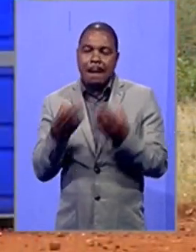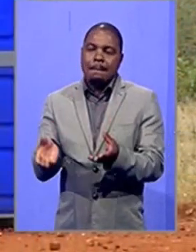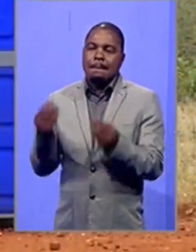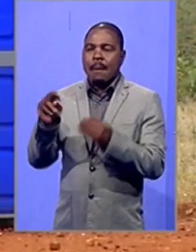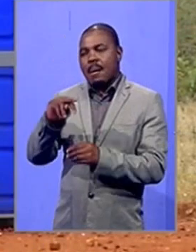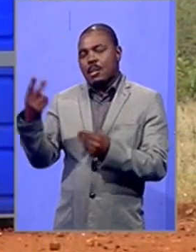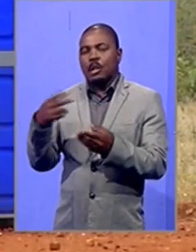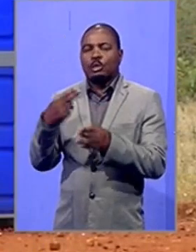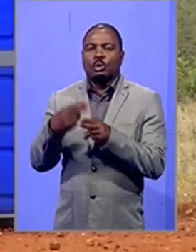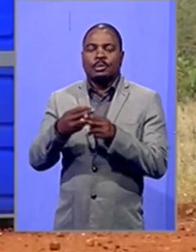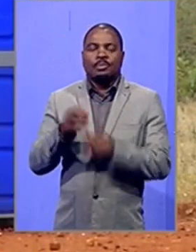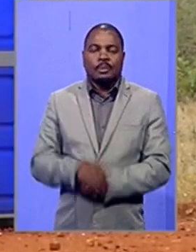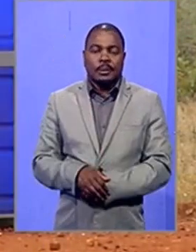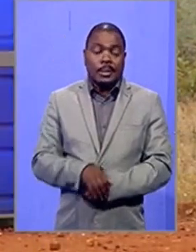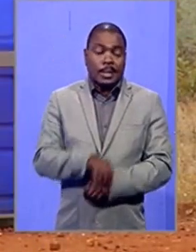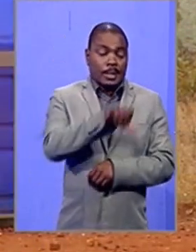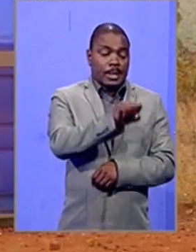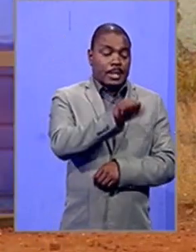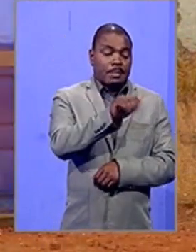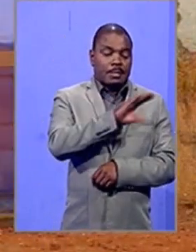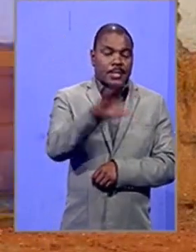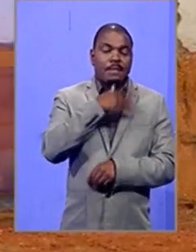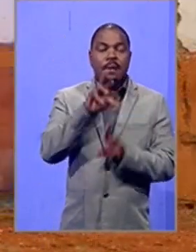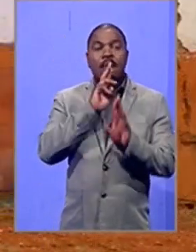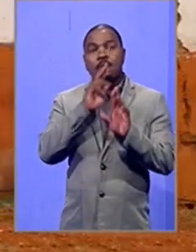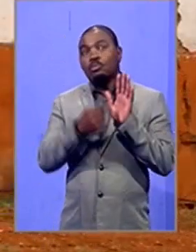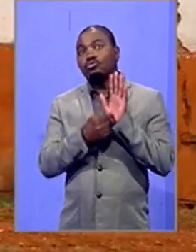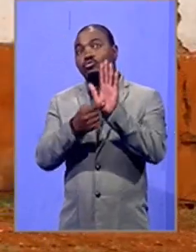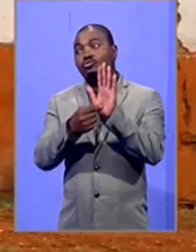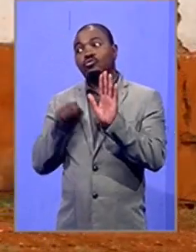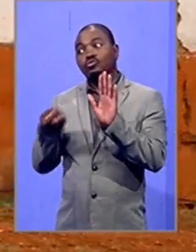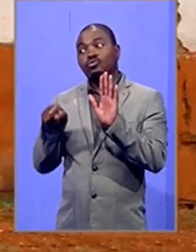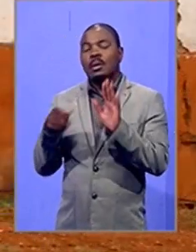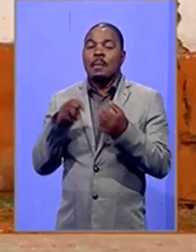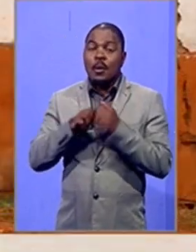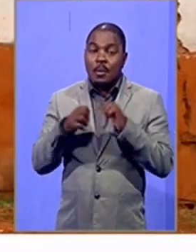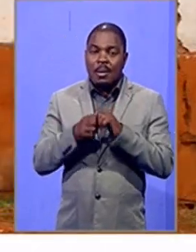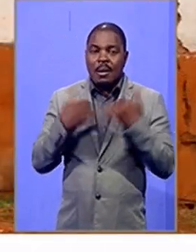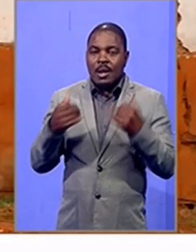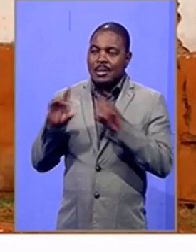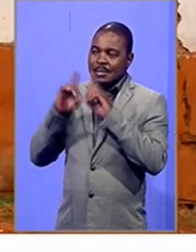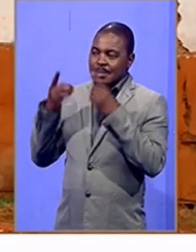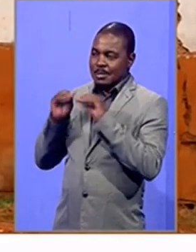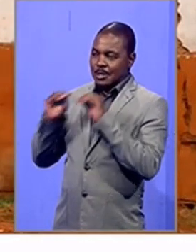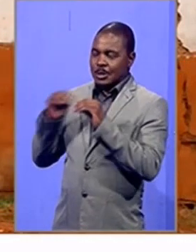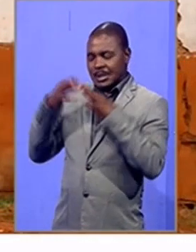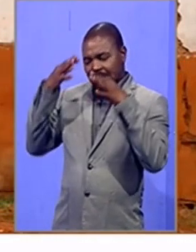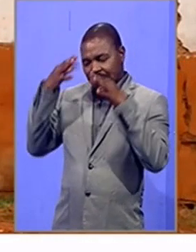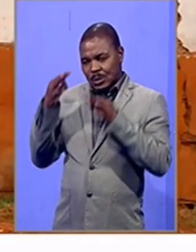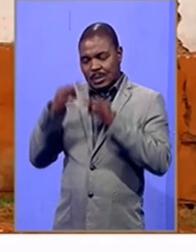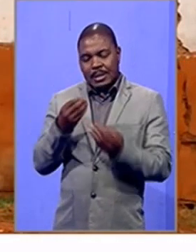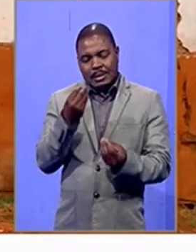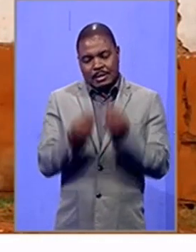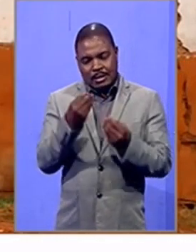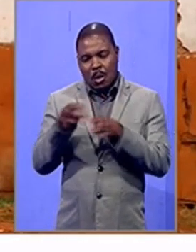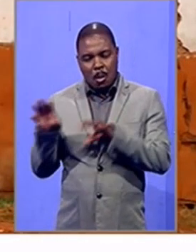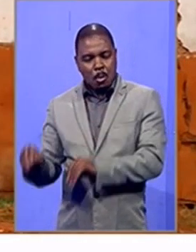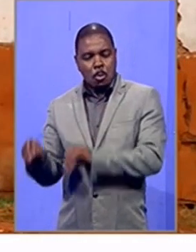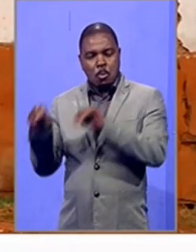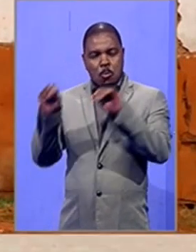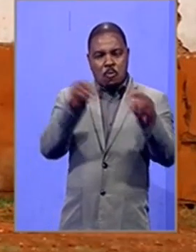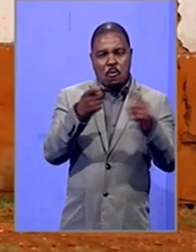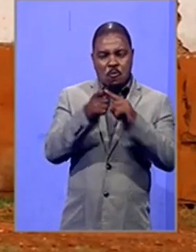di-toilet. Moraga gore SABC e bege ka seemo sa sekolo sa Ratšeke, kgoro ya thuto ka profenseng ya Limpopo e tšere sephetho sa gore e tloše Barutwana ka moka ga bona mo